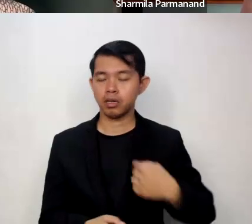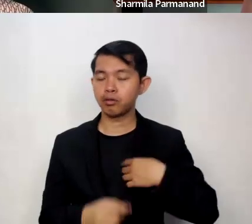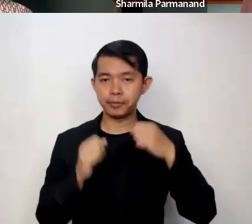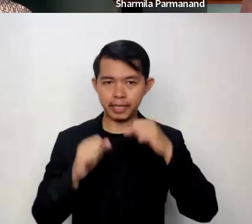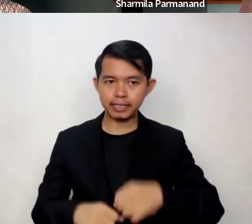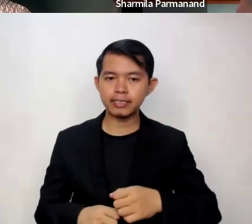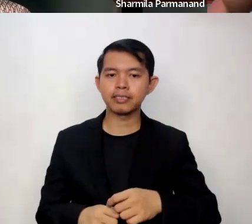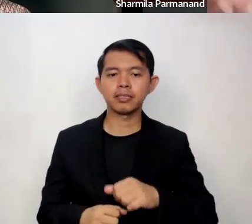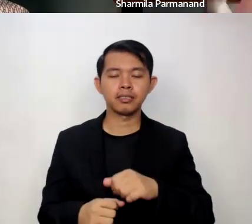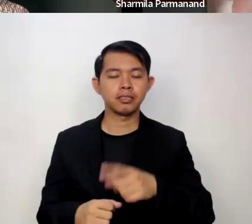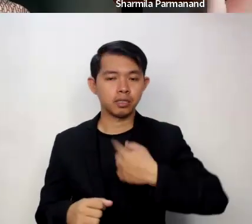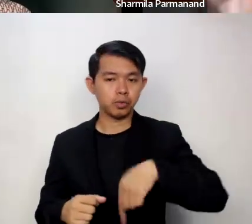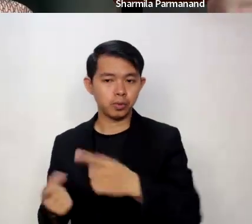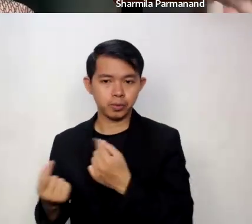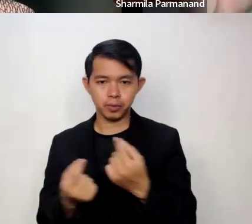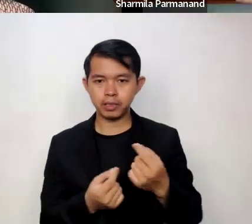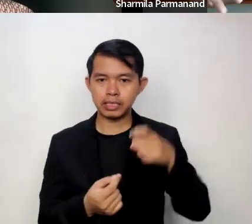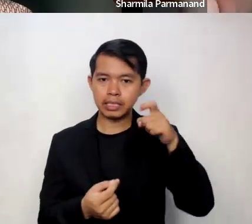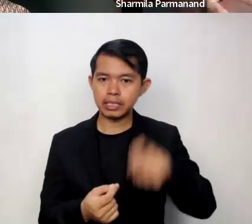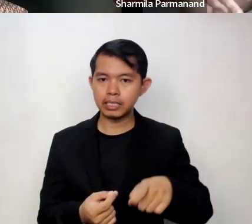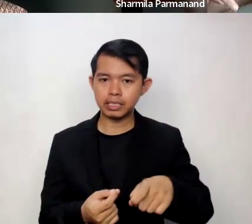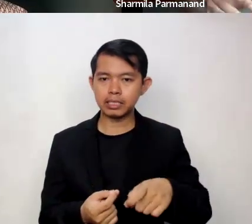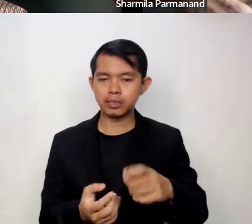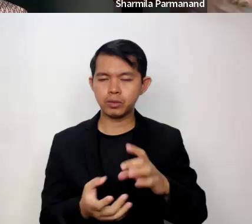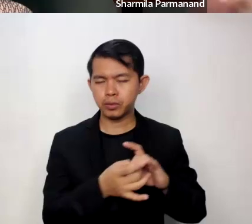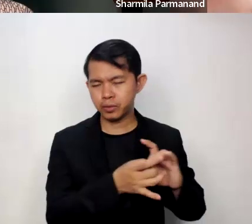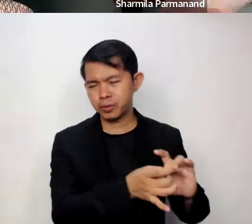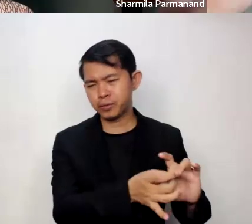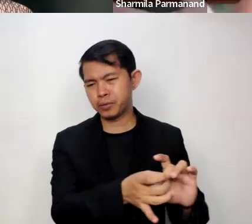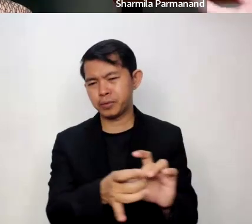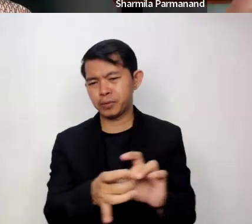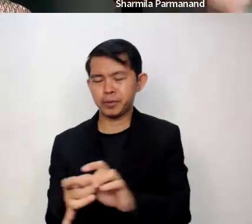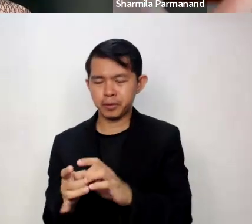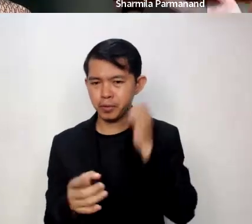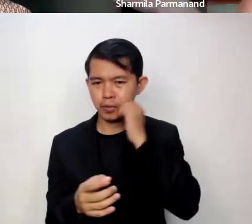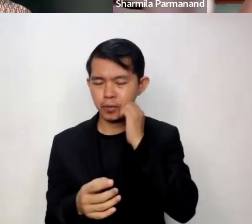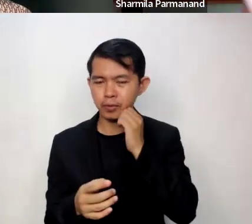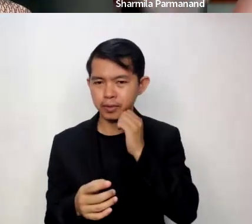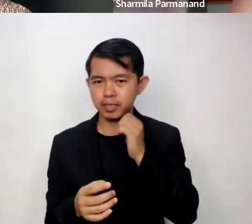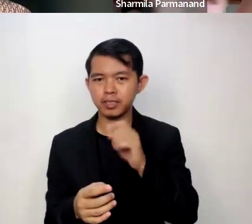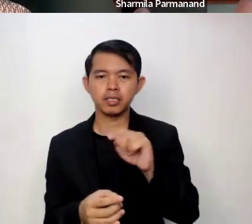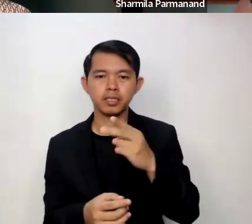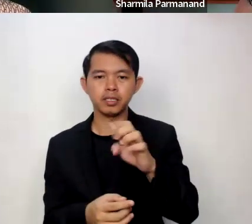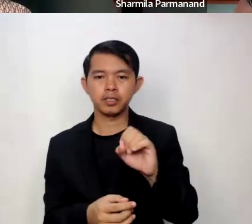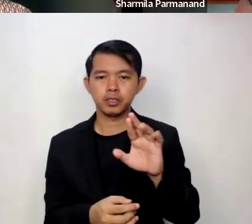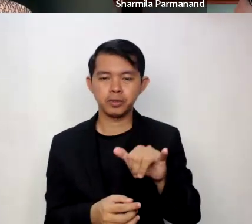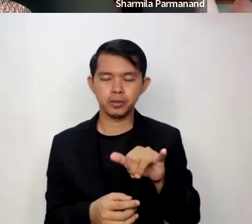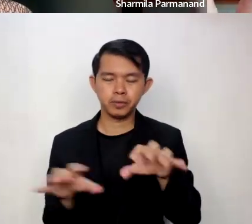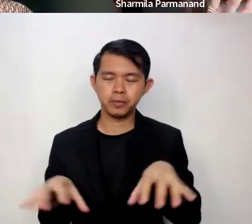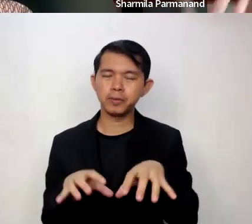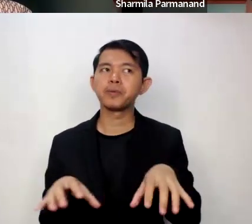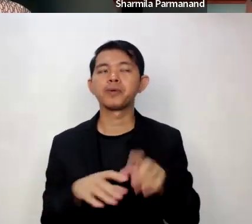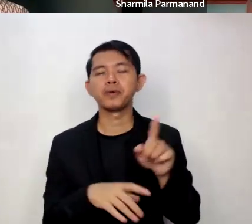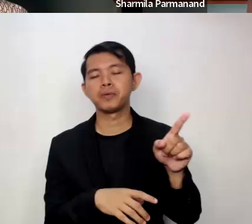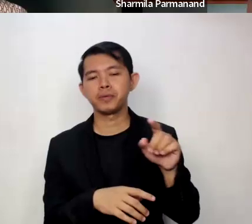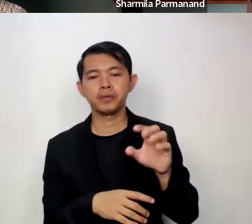piece of work we do needs to then be connected to this kind of self-contained theoretical body of work on decolonization or